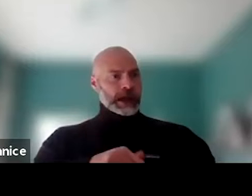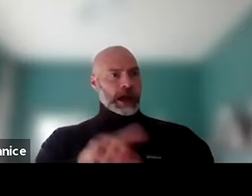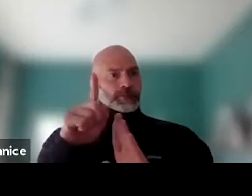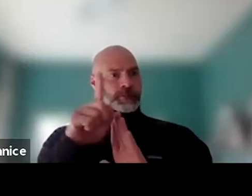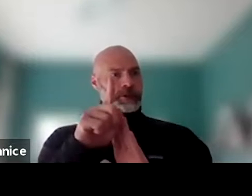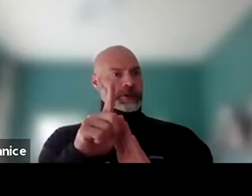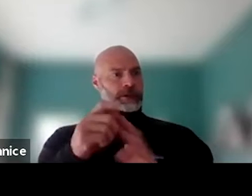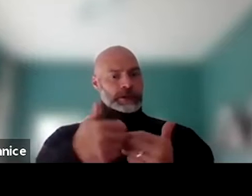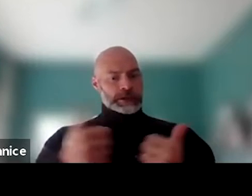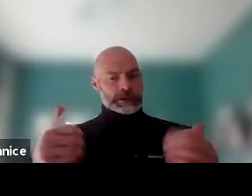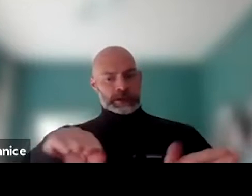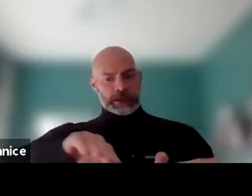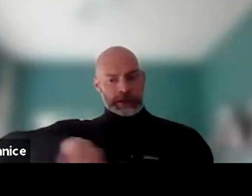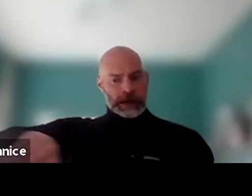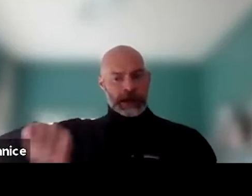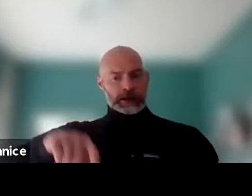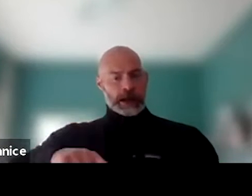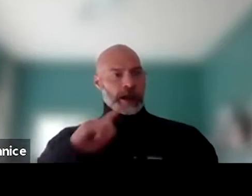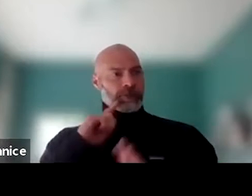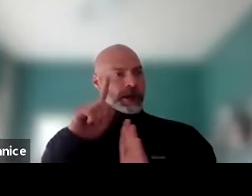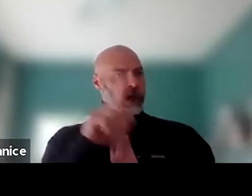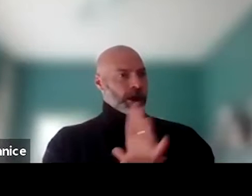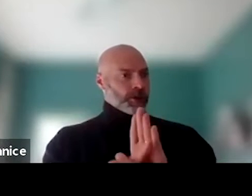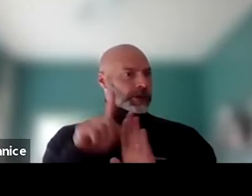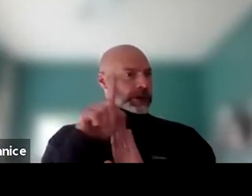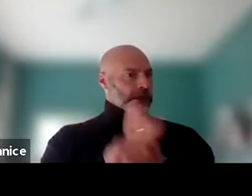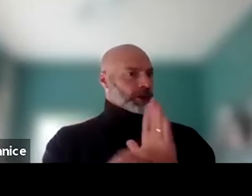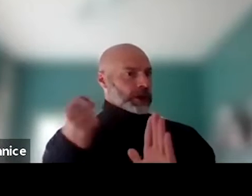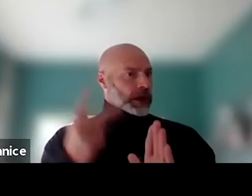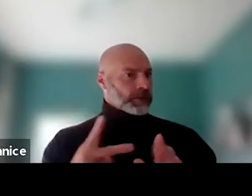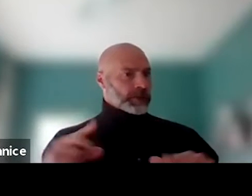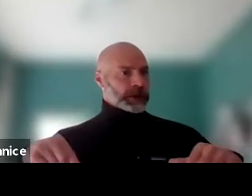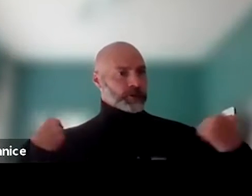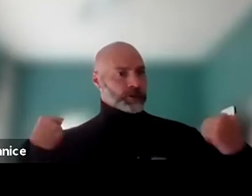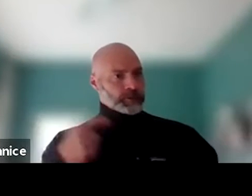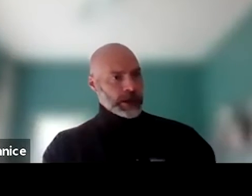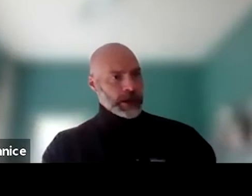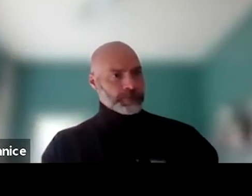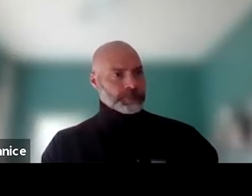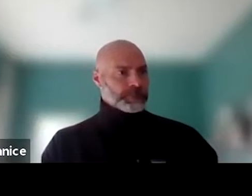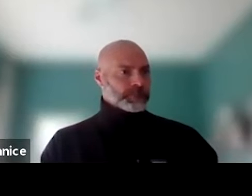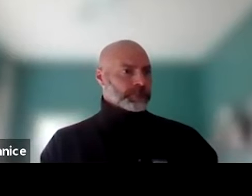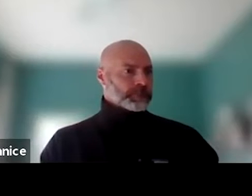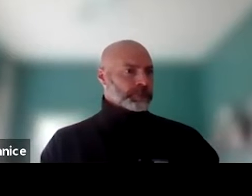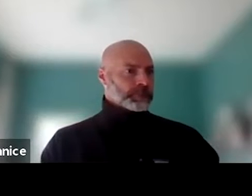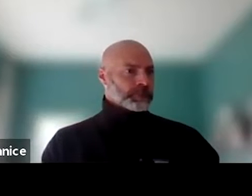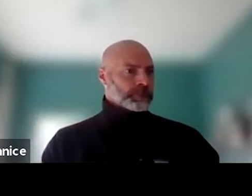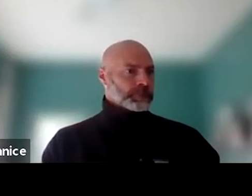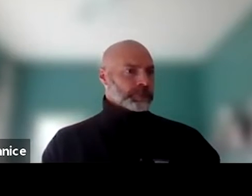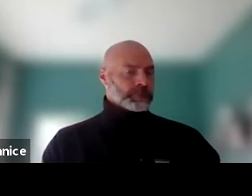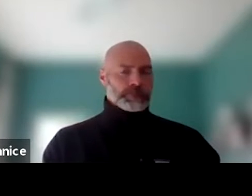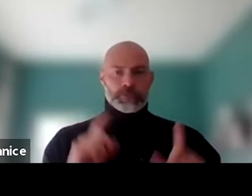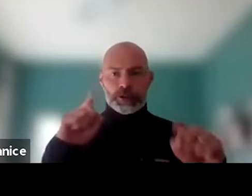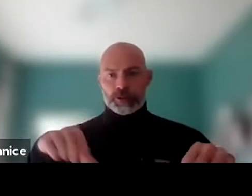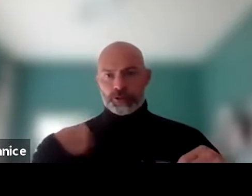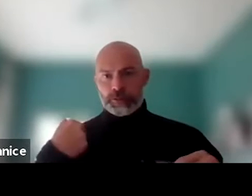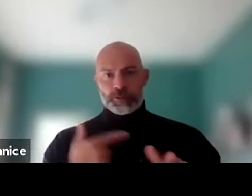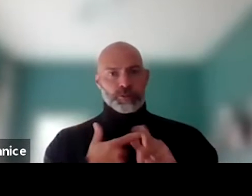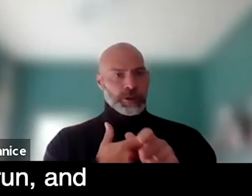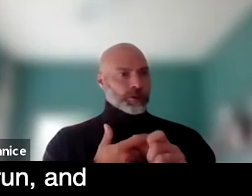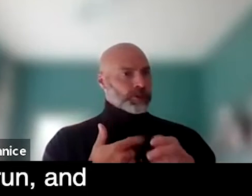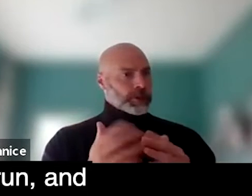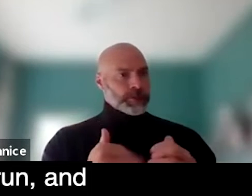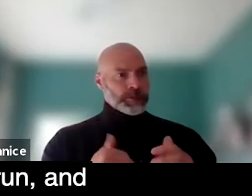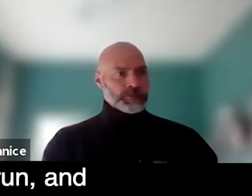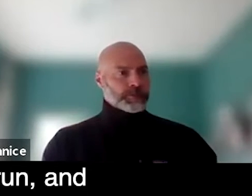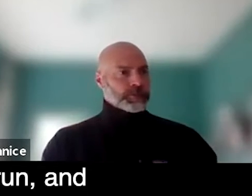day, I always set aside an hour of my day, maybe a half an hour, to go to the gym.